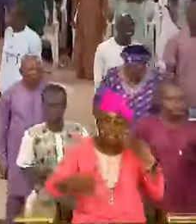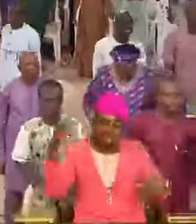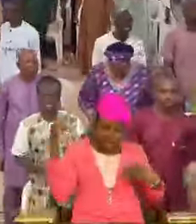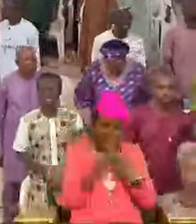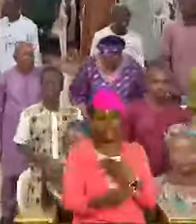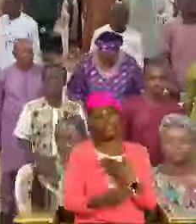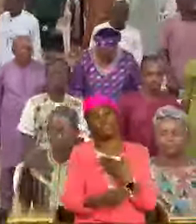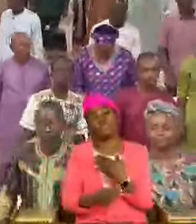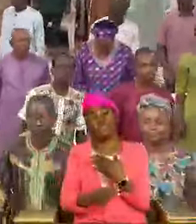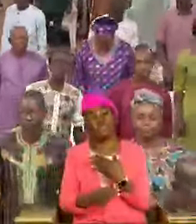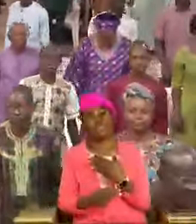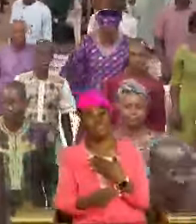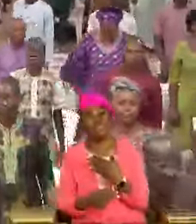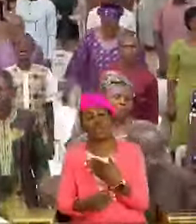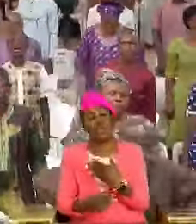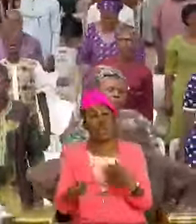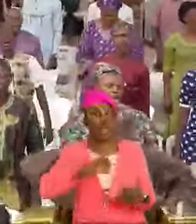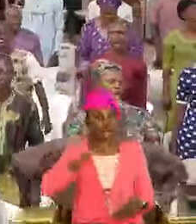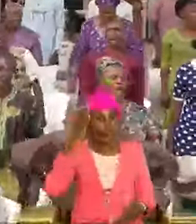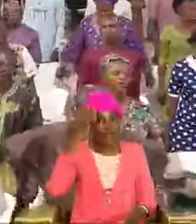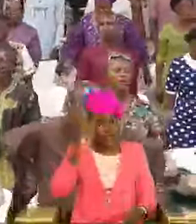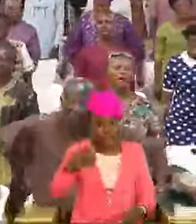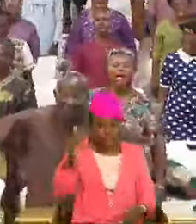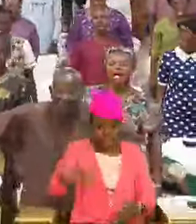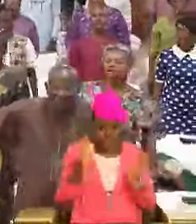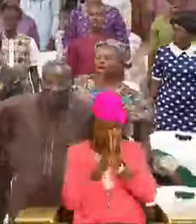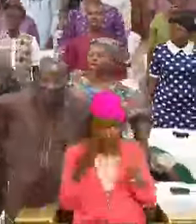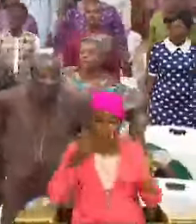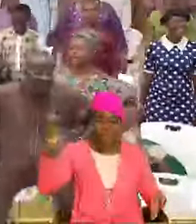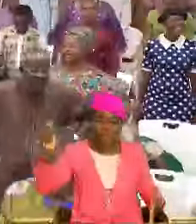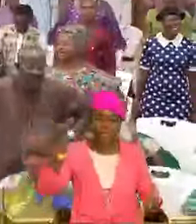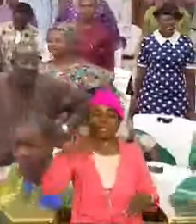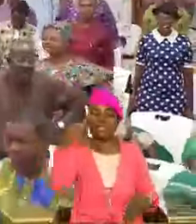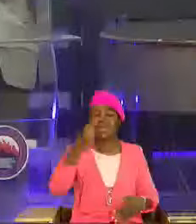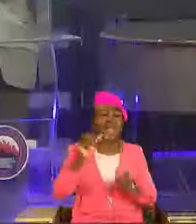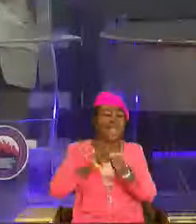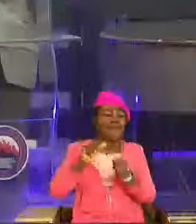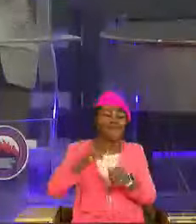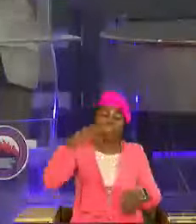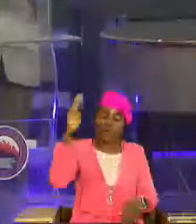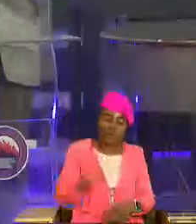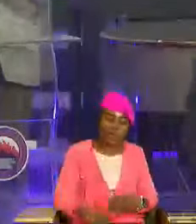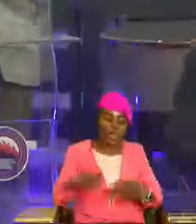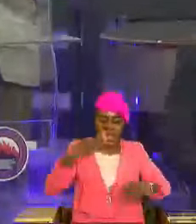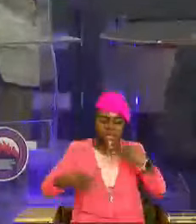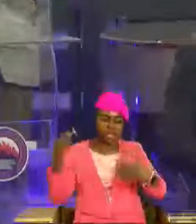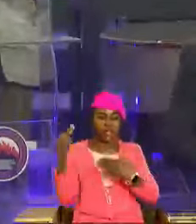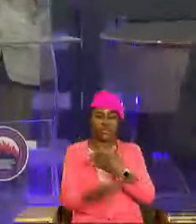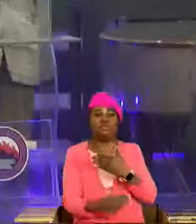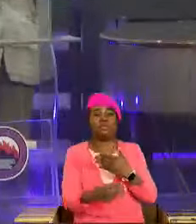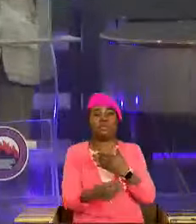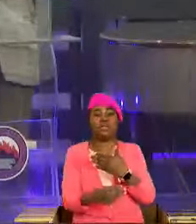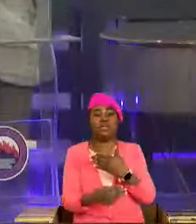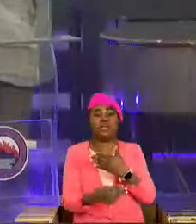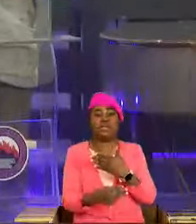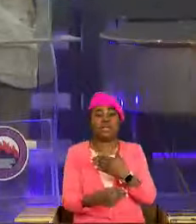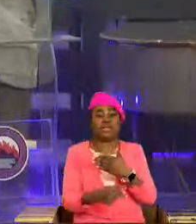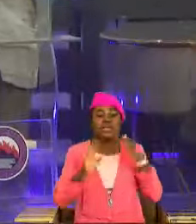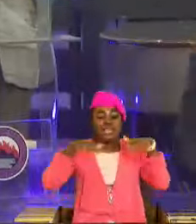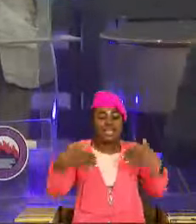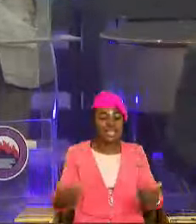judgment I believe you can shout it louder than that given against my star and